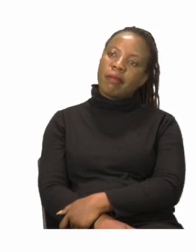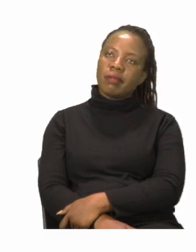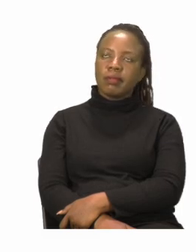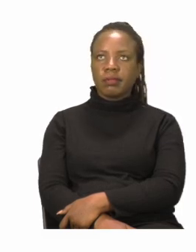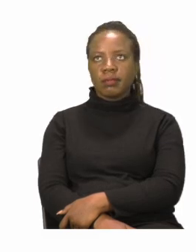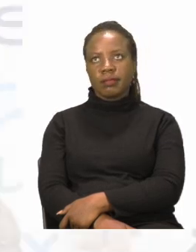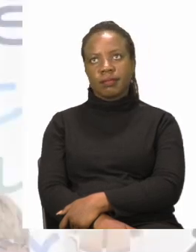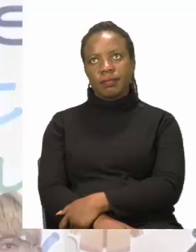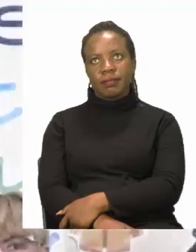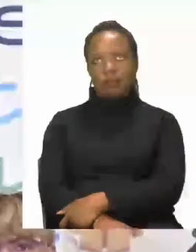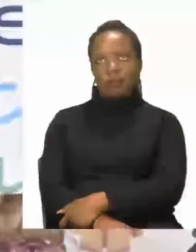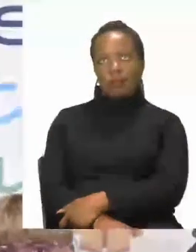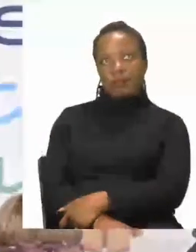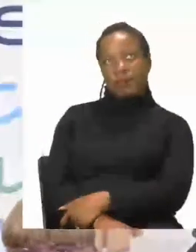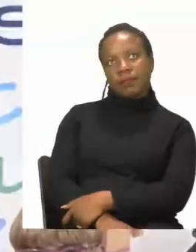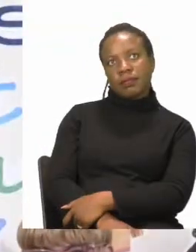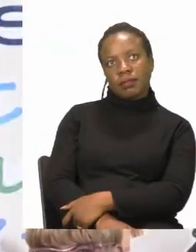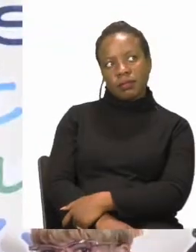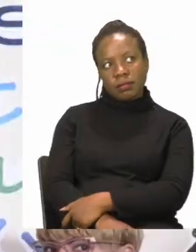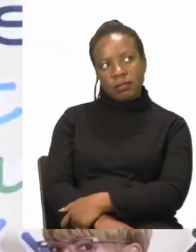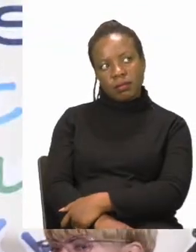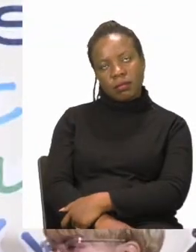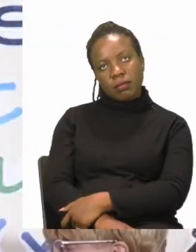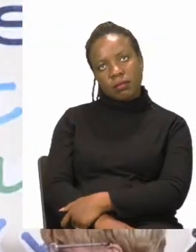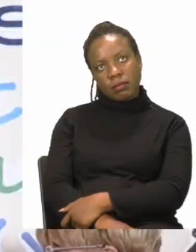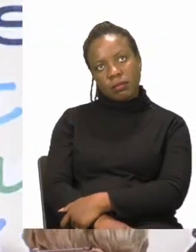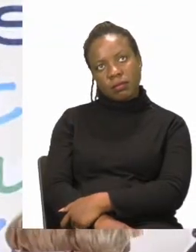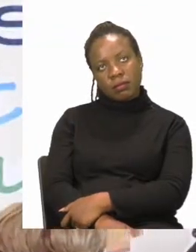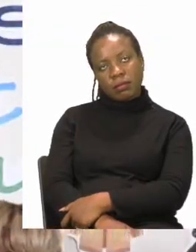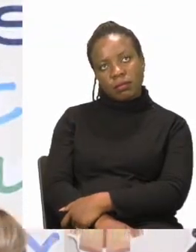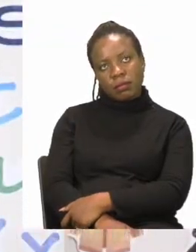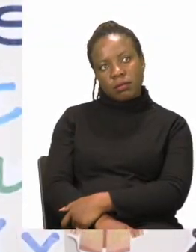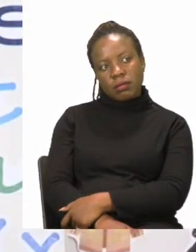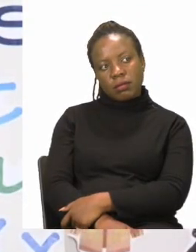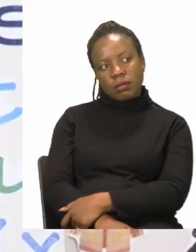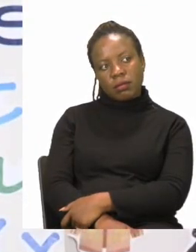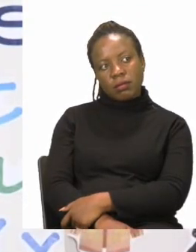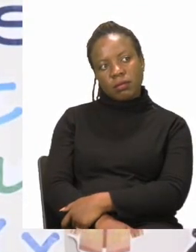these words into syllables. The first word,